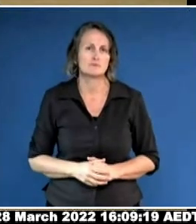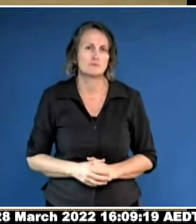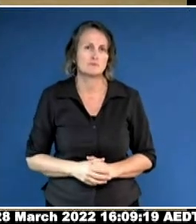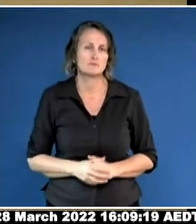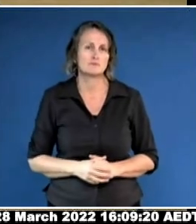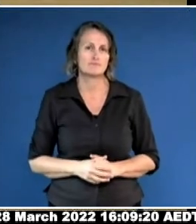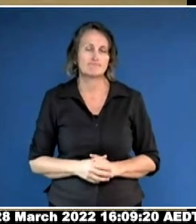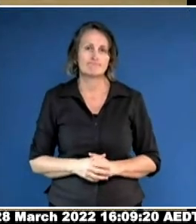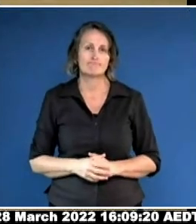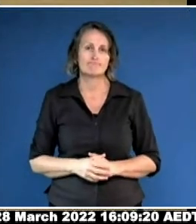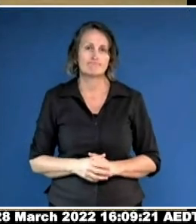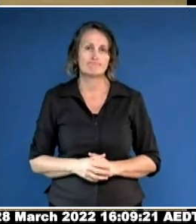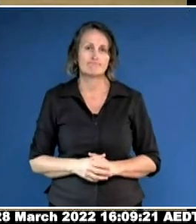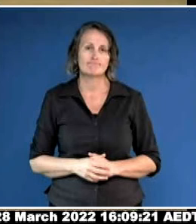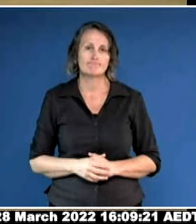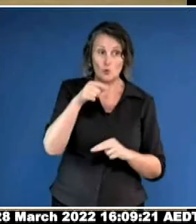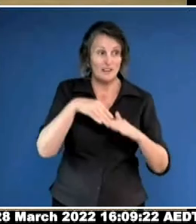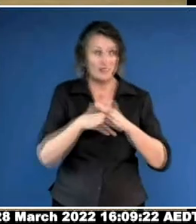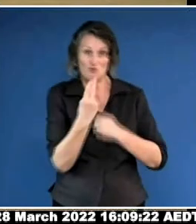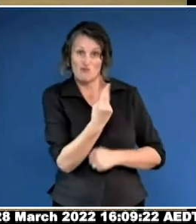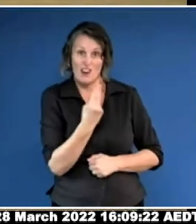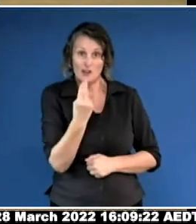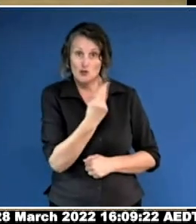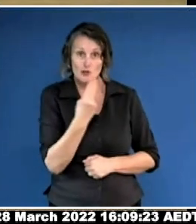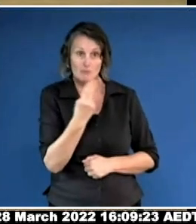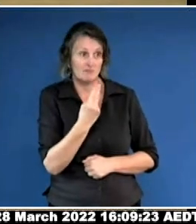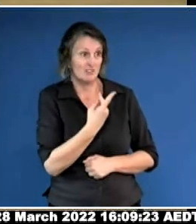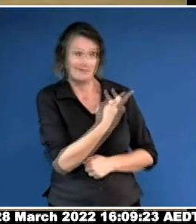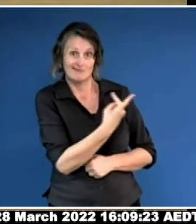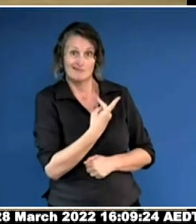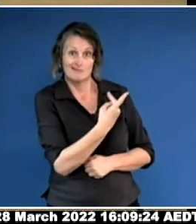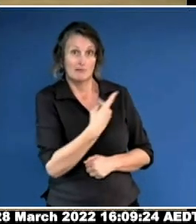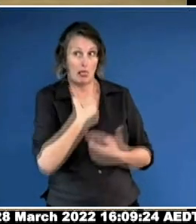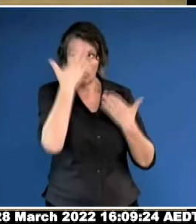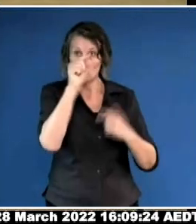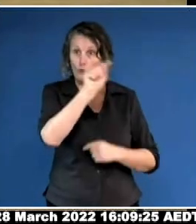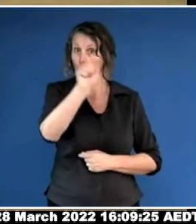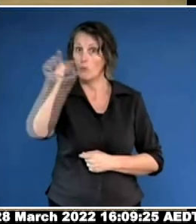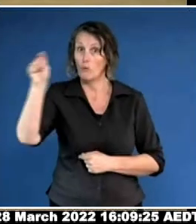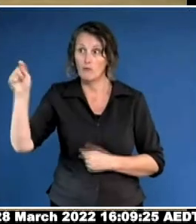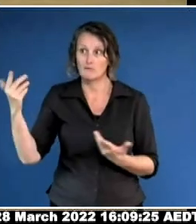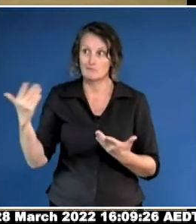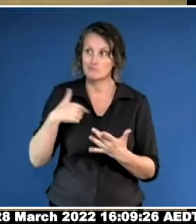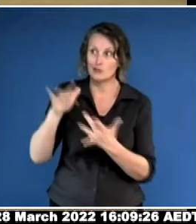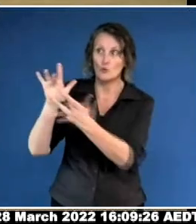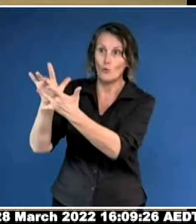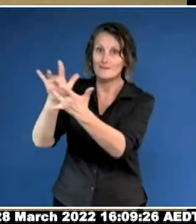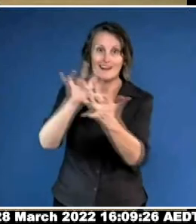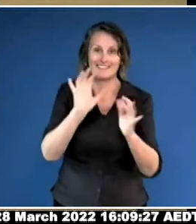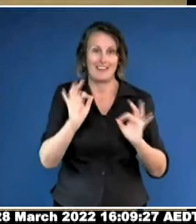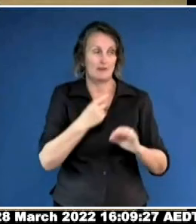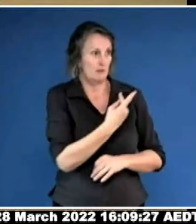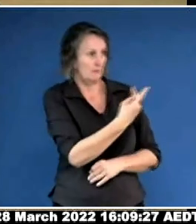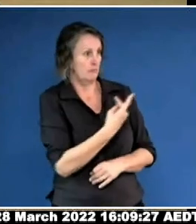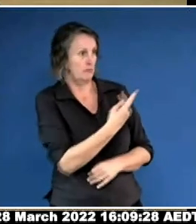If you are isolated in a relationship and you are not connected to other services or to the community, and your partner is the